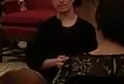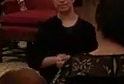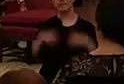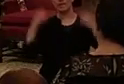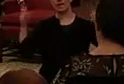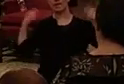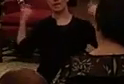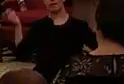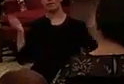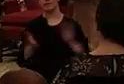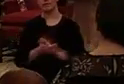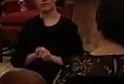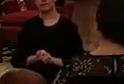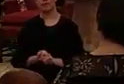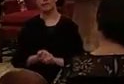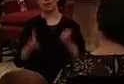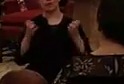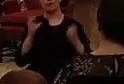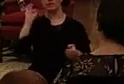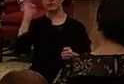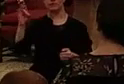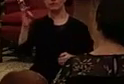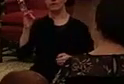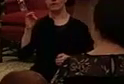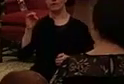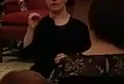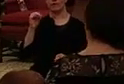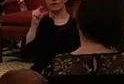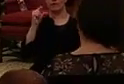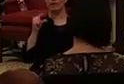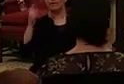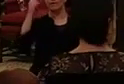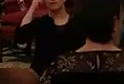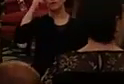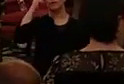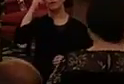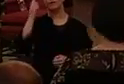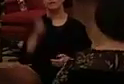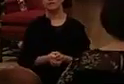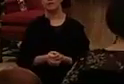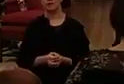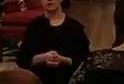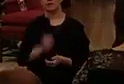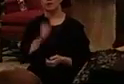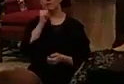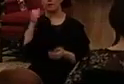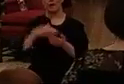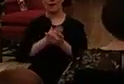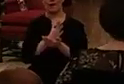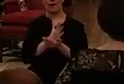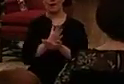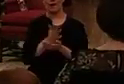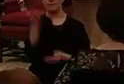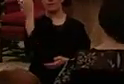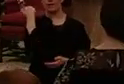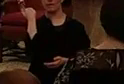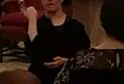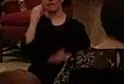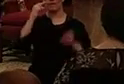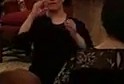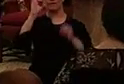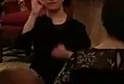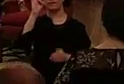Hallelujah. Want to preach just for a little while from this thought. Don't let your past define